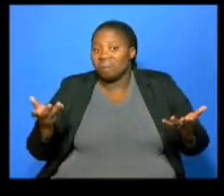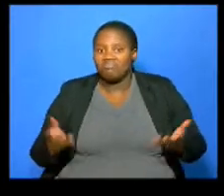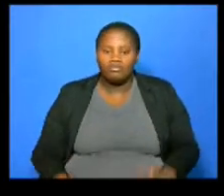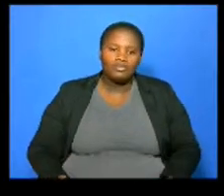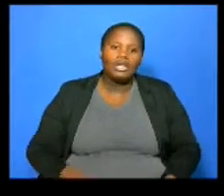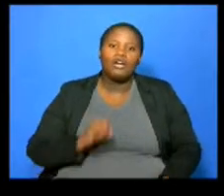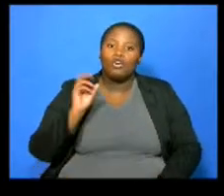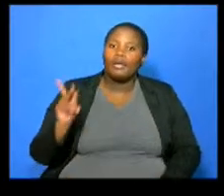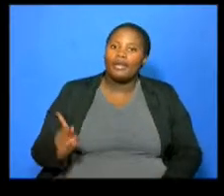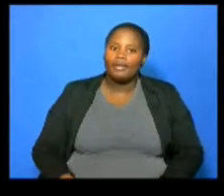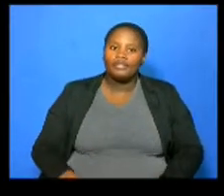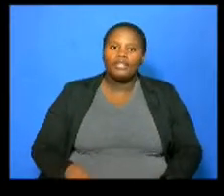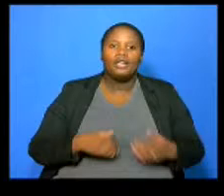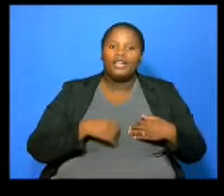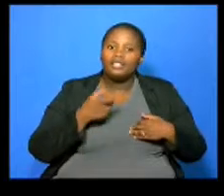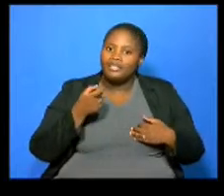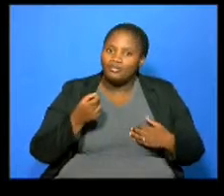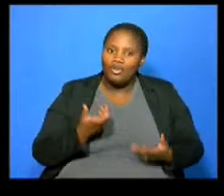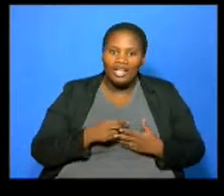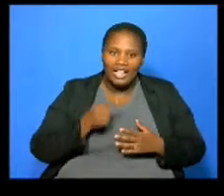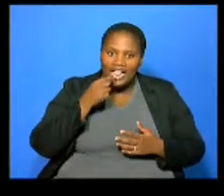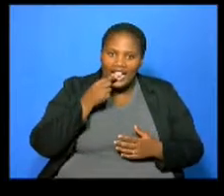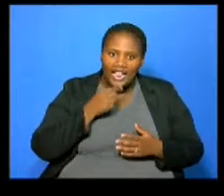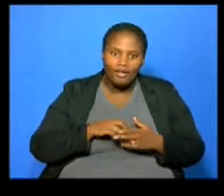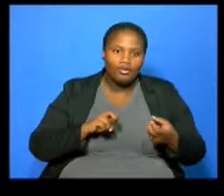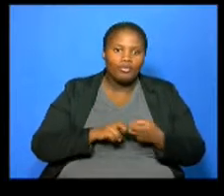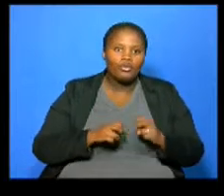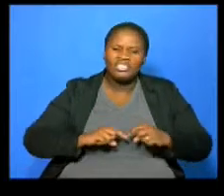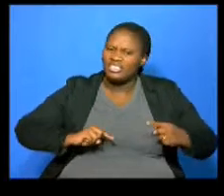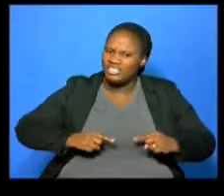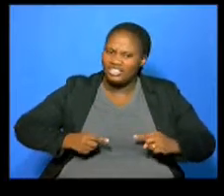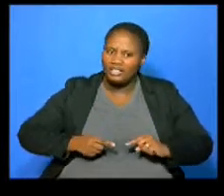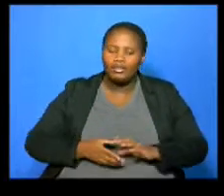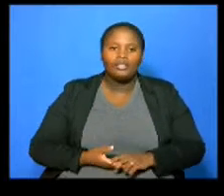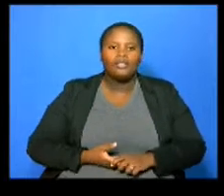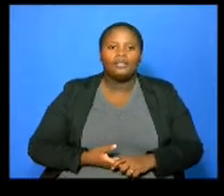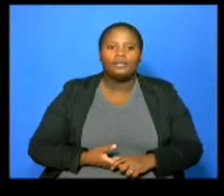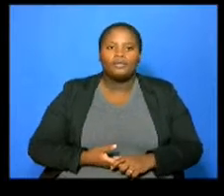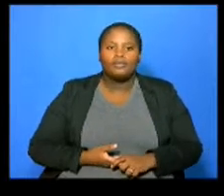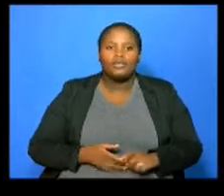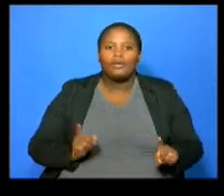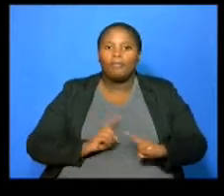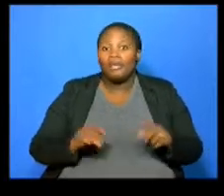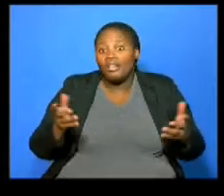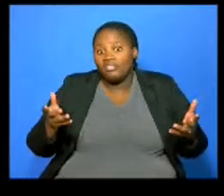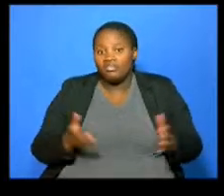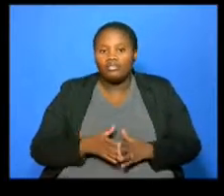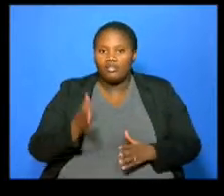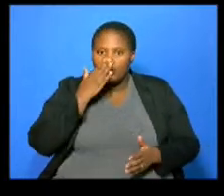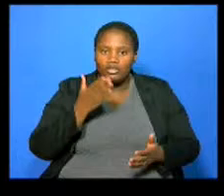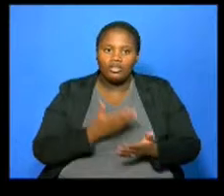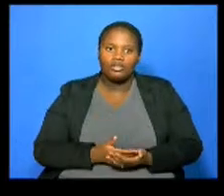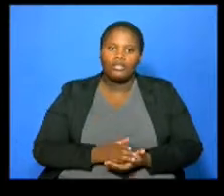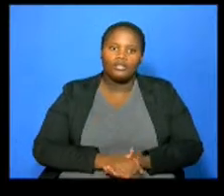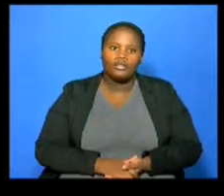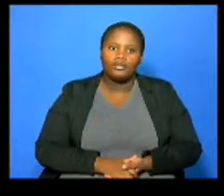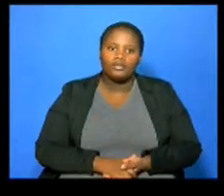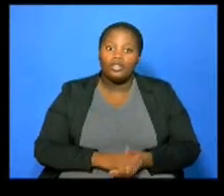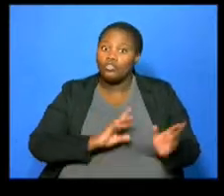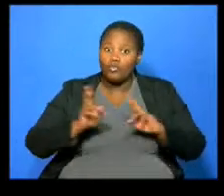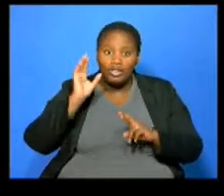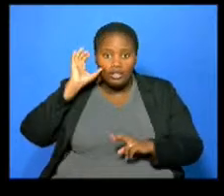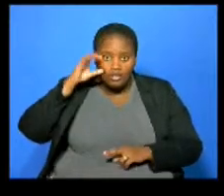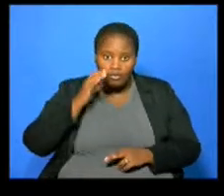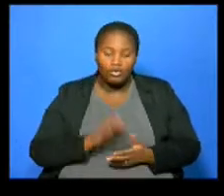But I'm okay. Got a small hole in my tongue and a little bit of a hit to the head. But all in all, we're good and ready for